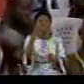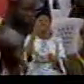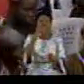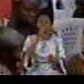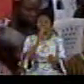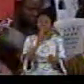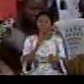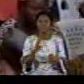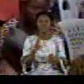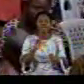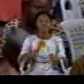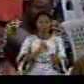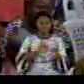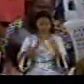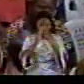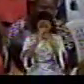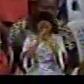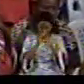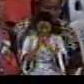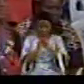I worship you,